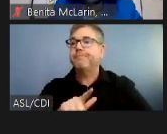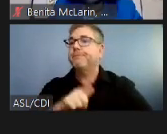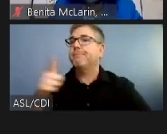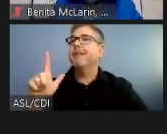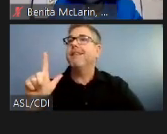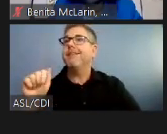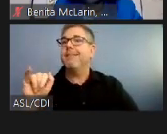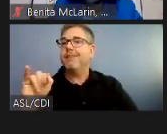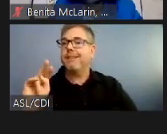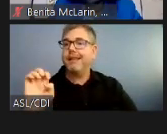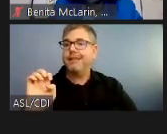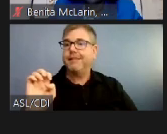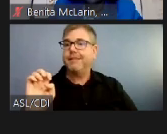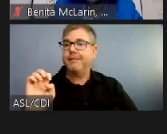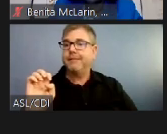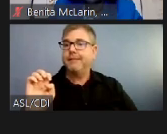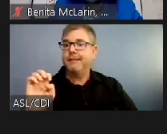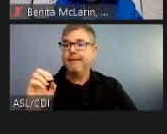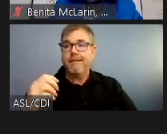order to get the vaccine?